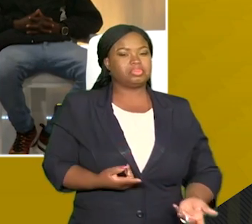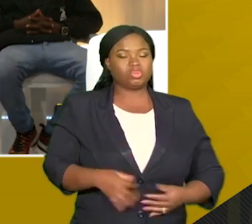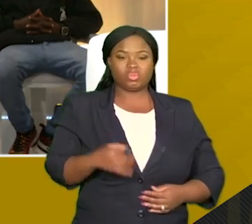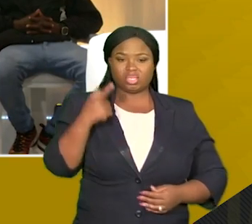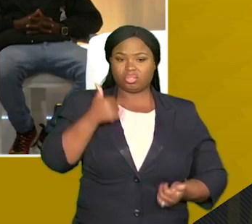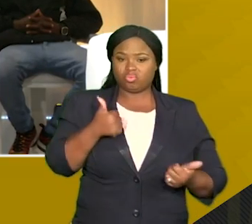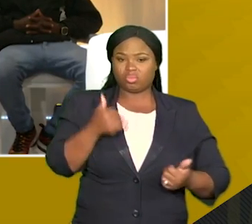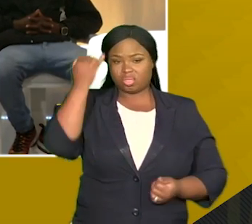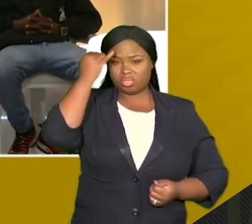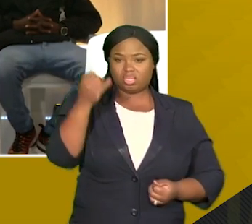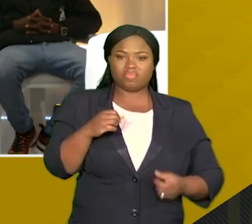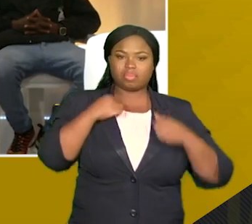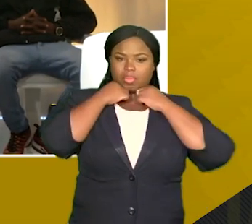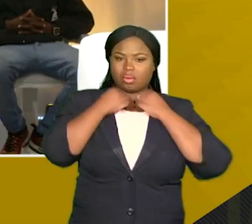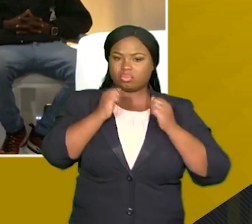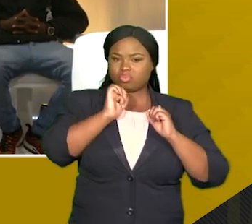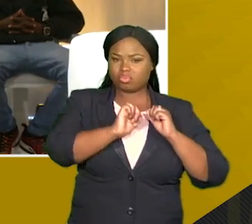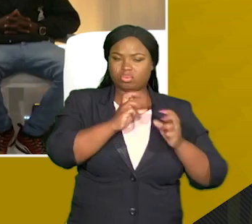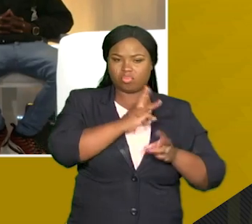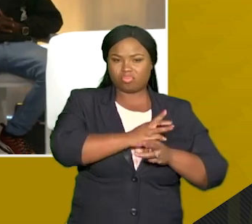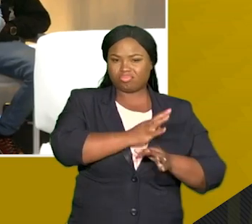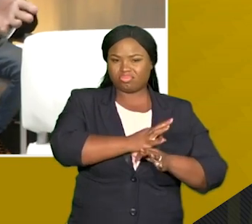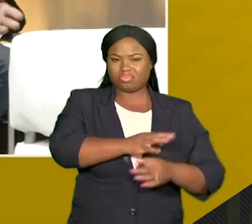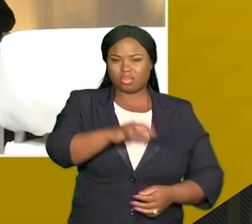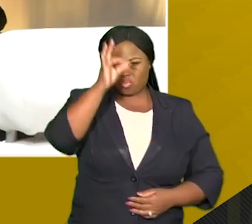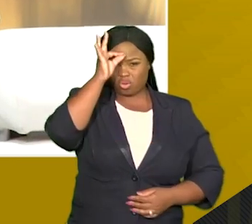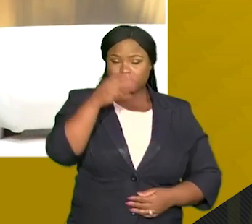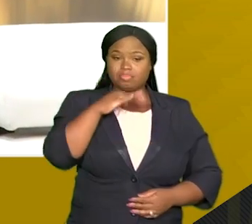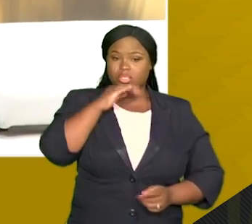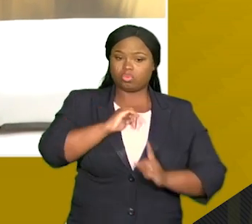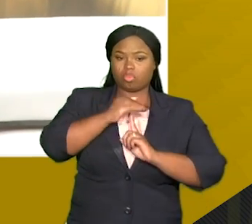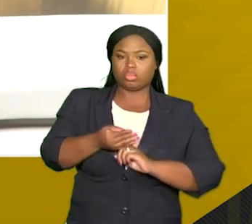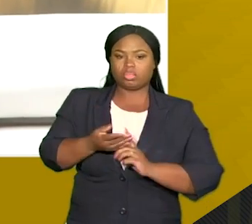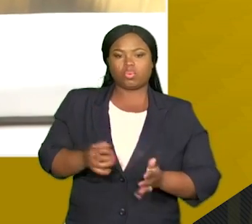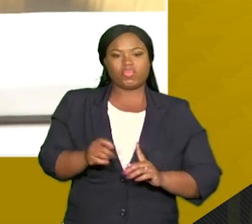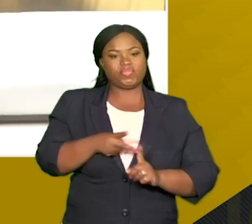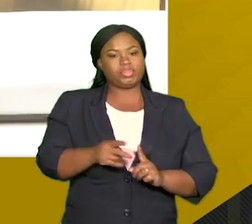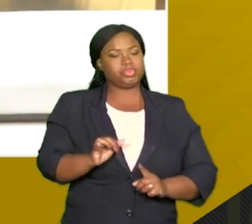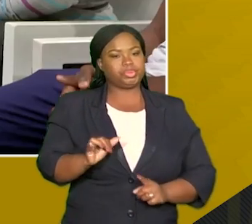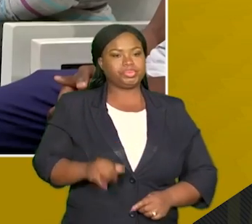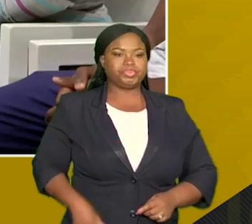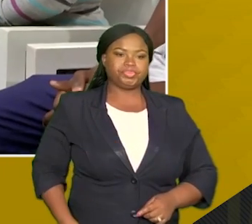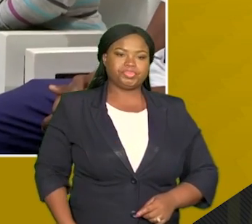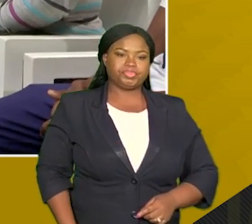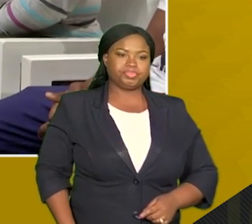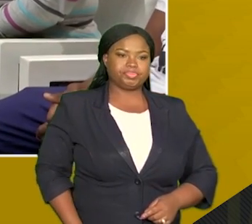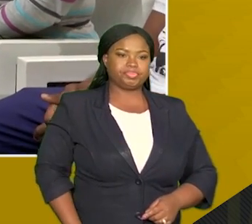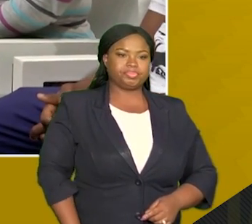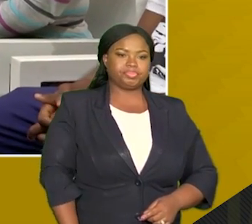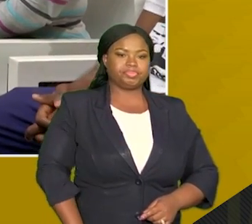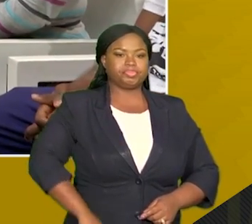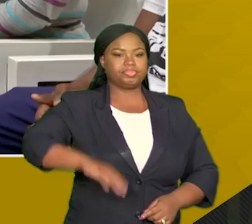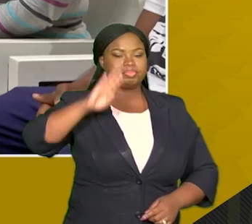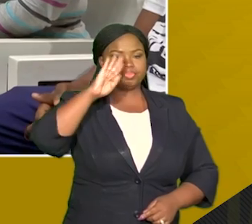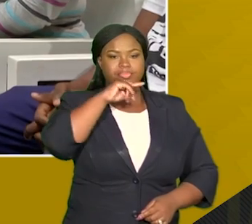Gutlain, Gut Umzalua, Kuma Poisa. Does that mean go to the protector and non or Uba victim and Pagatin? Sanbonani,